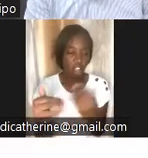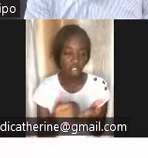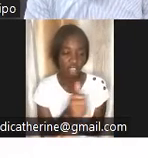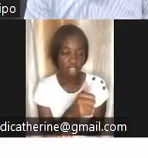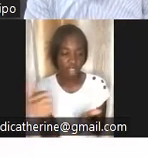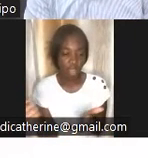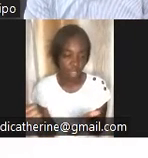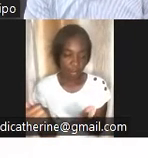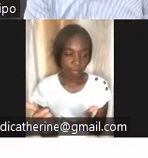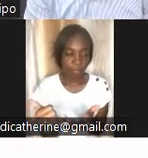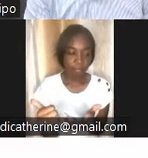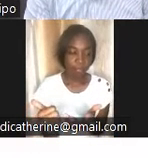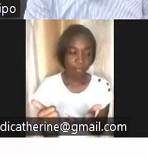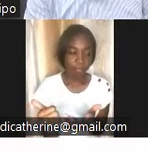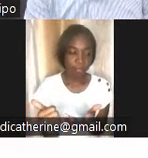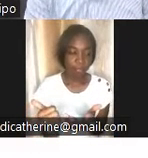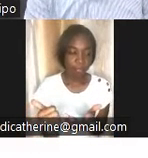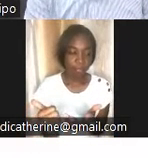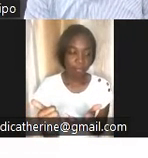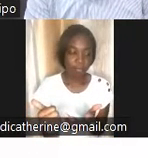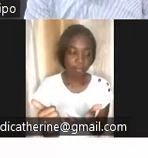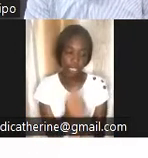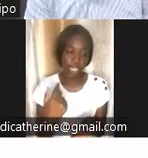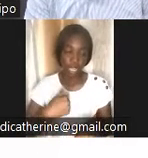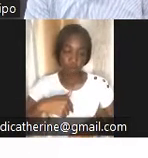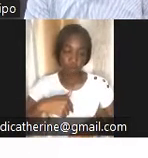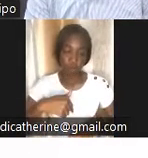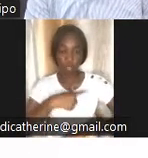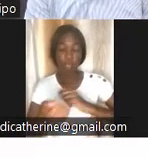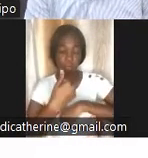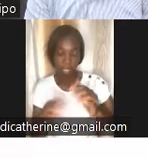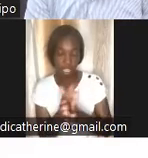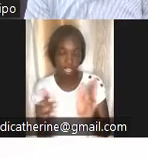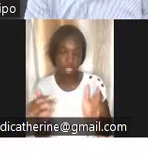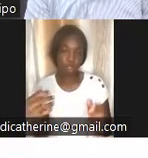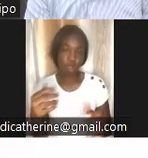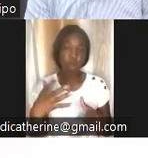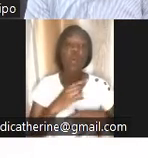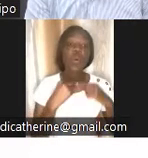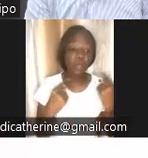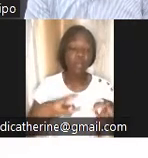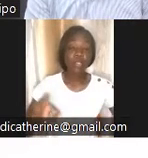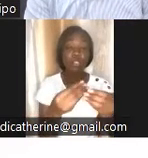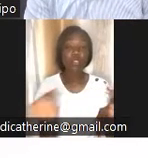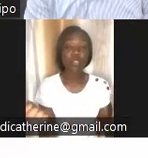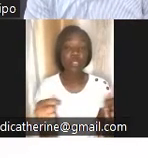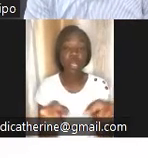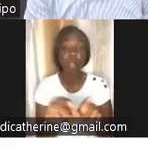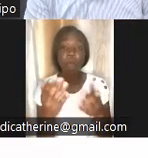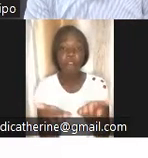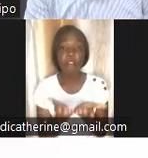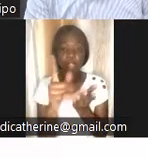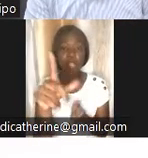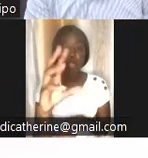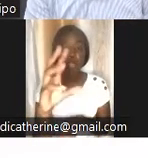training that we do and we host. Pathway Solutions, they offer an LMS training. That is